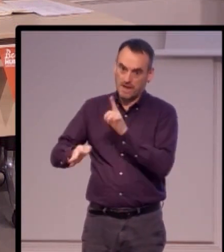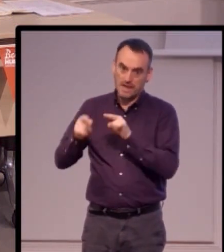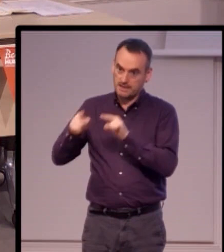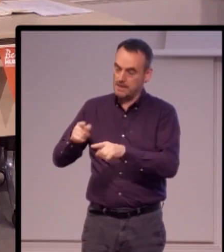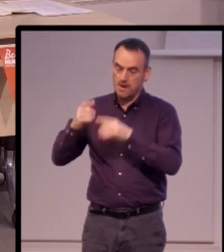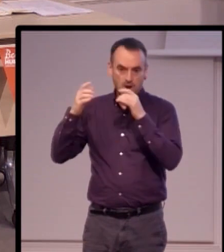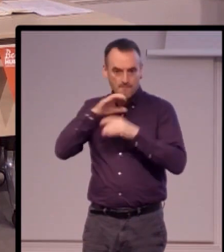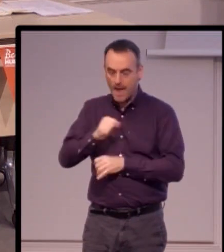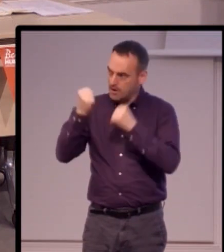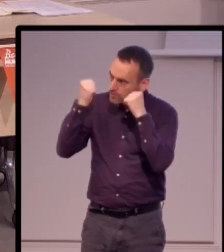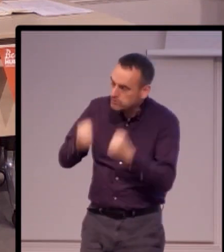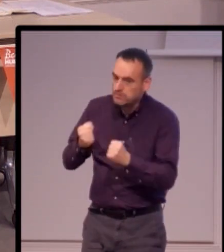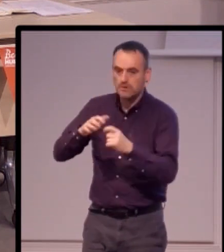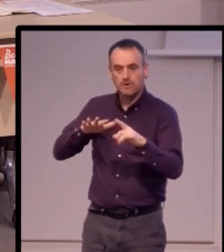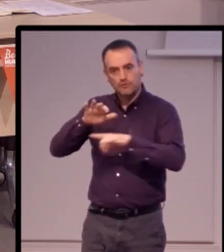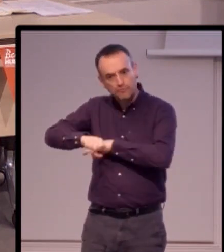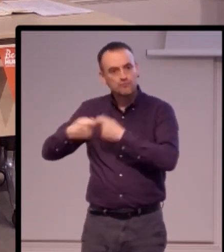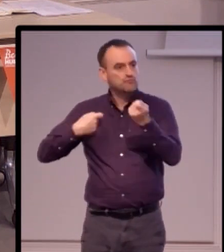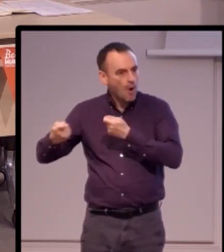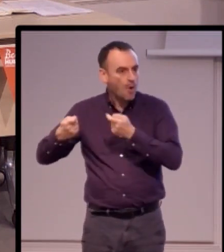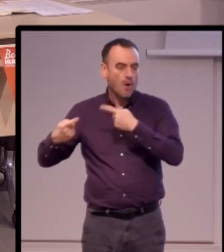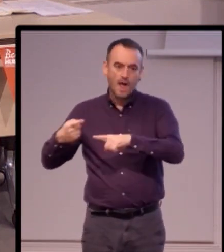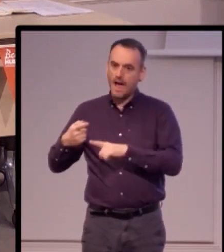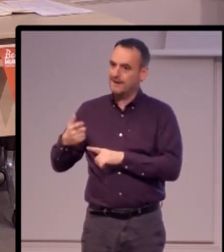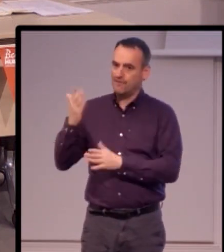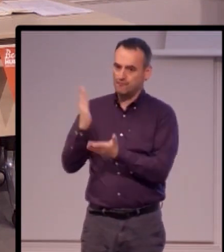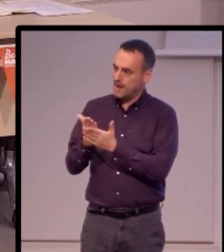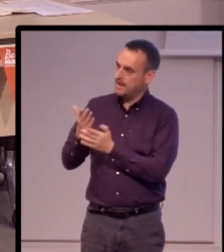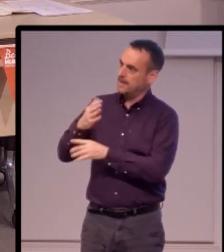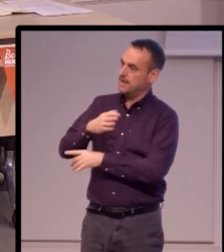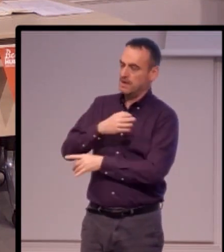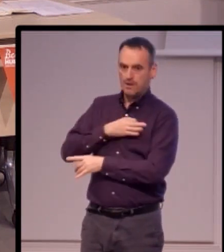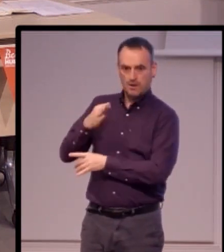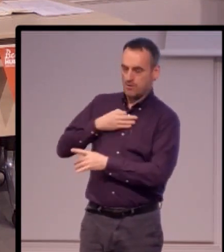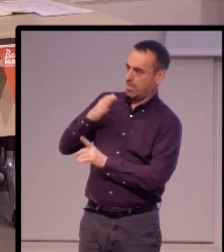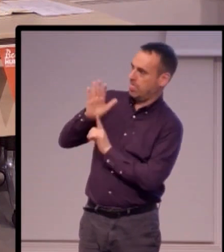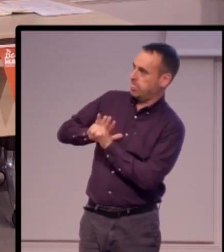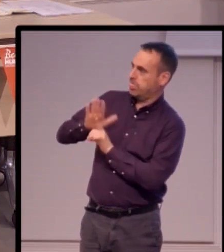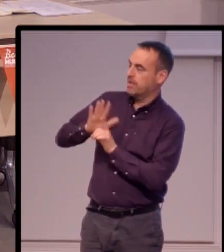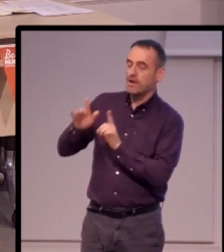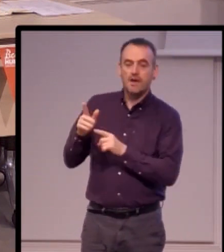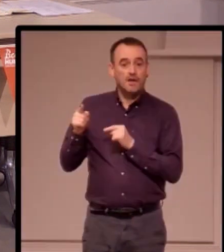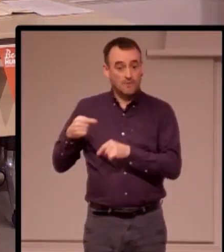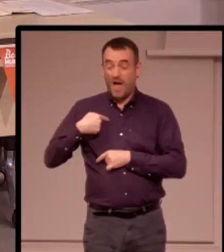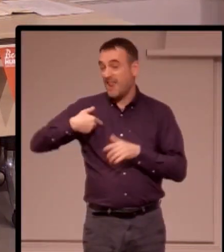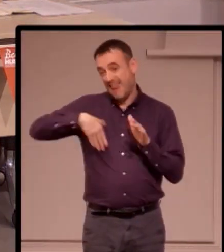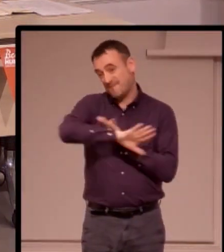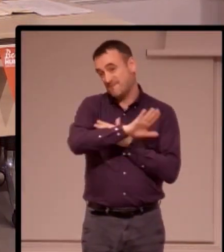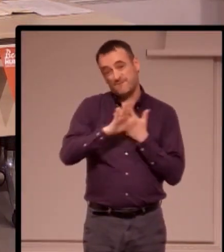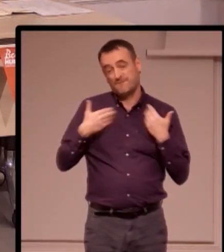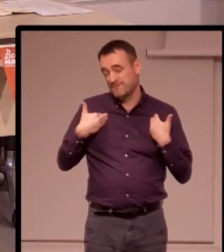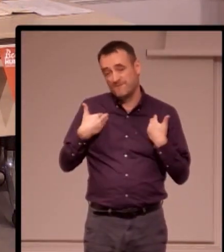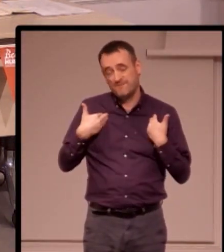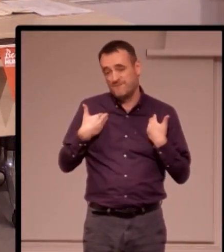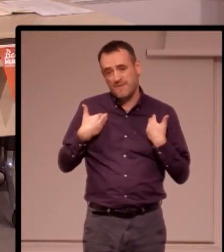male dominated and very paternalistic, and that taught me a lot, to the point where I left for numerous reasons. I wanted